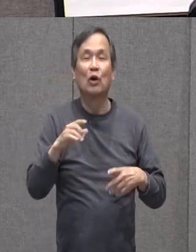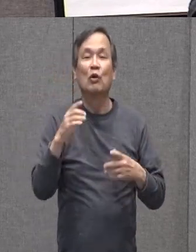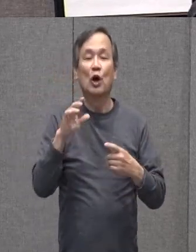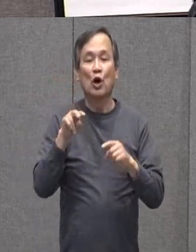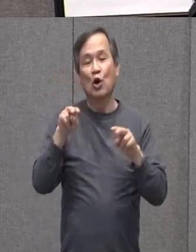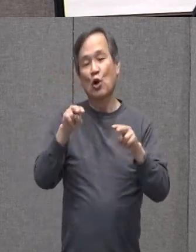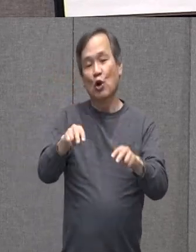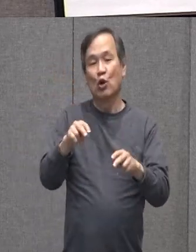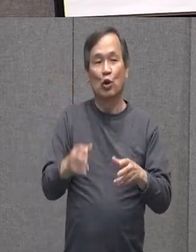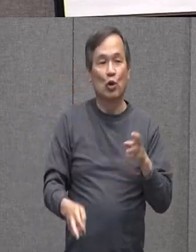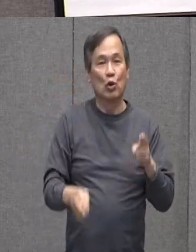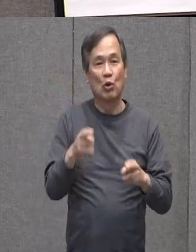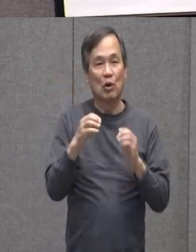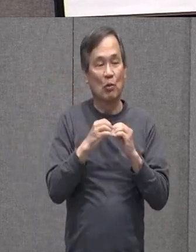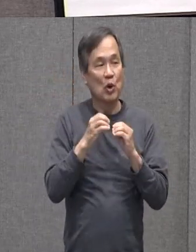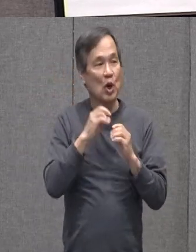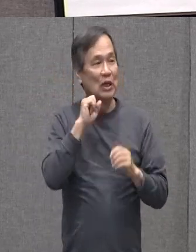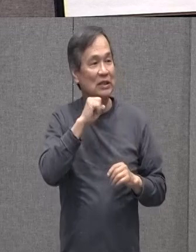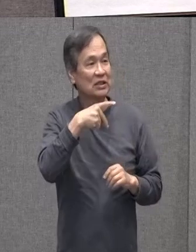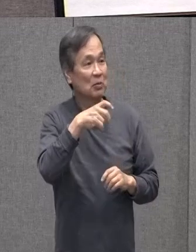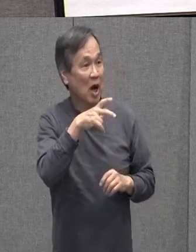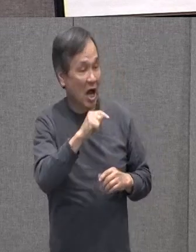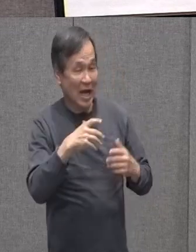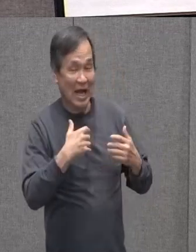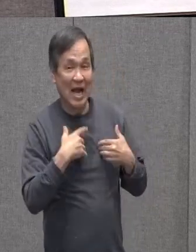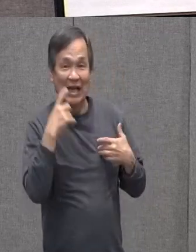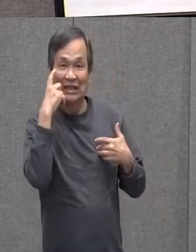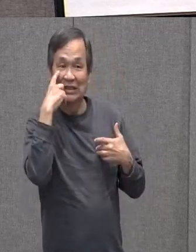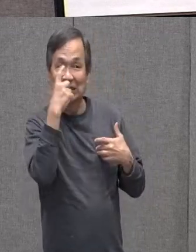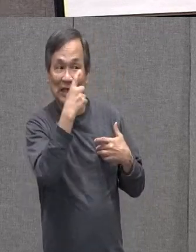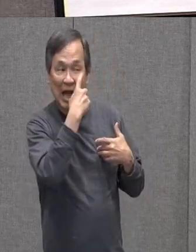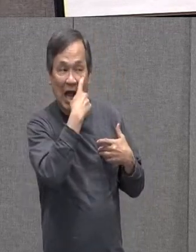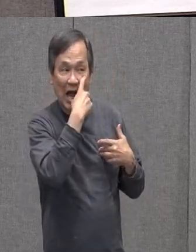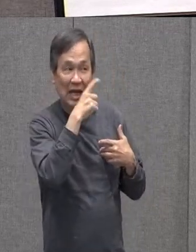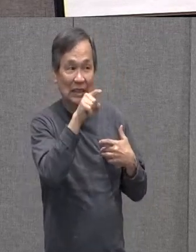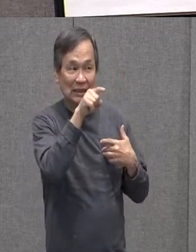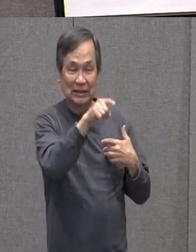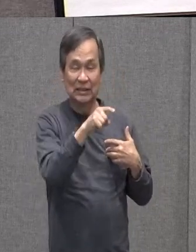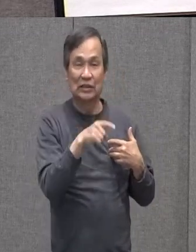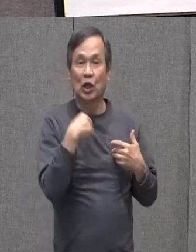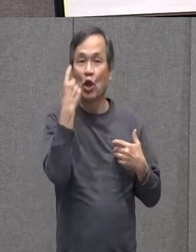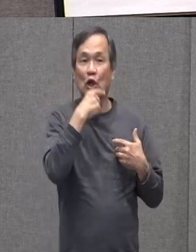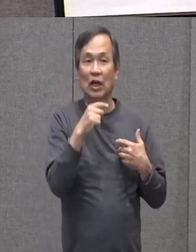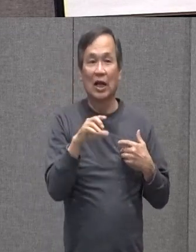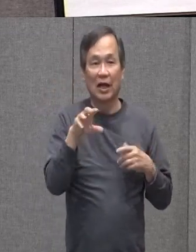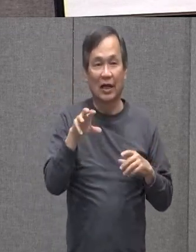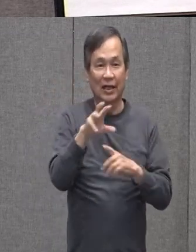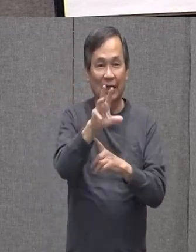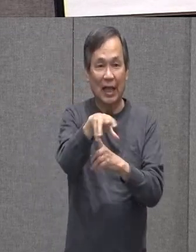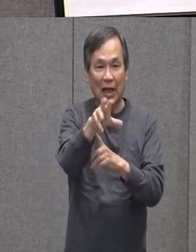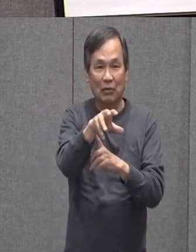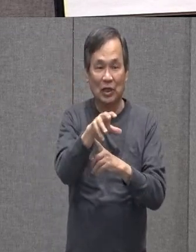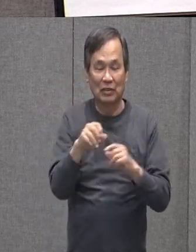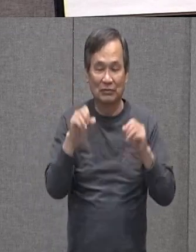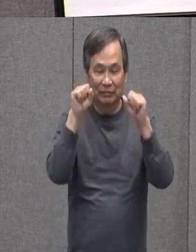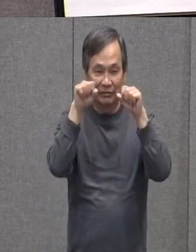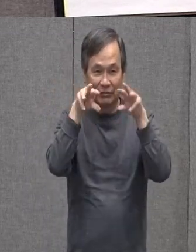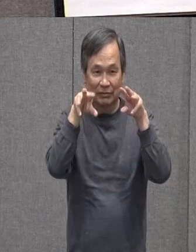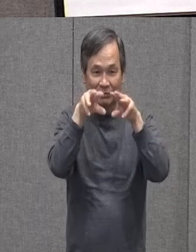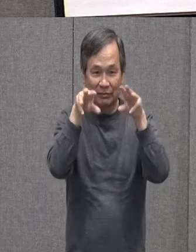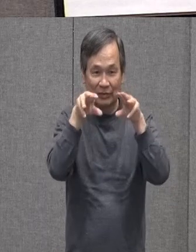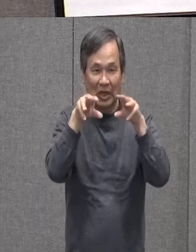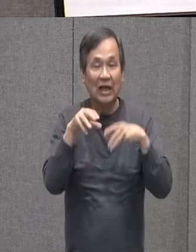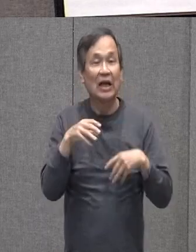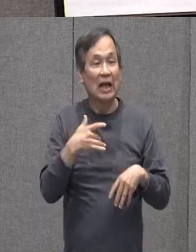so good. So Spot has some eyes. They're right in there, and they look like cameras. And they sense light.